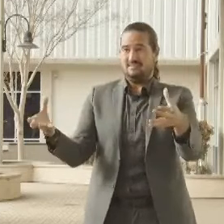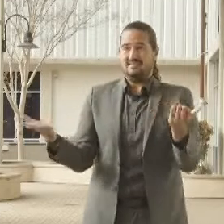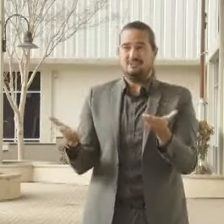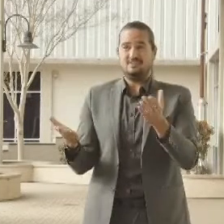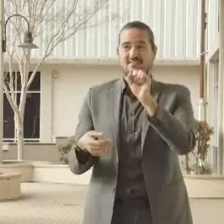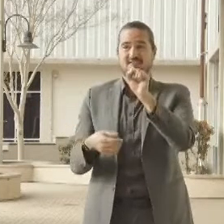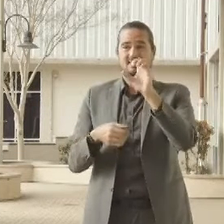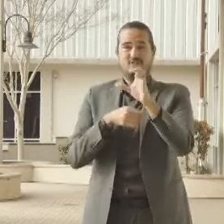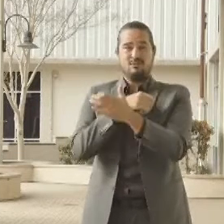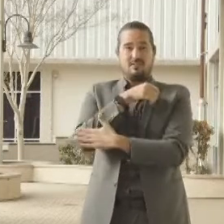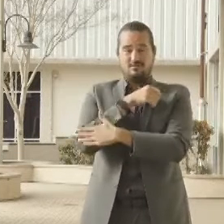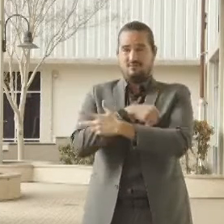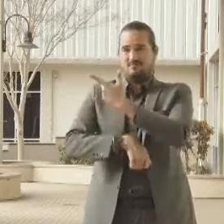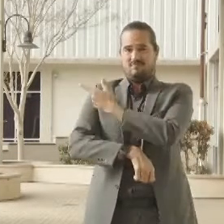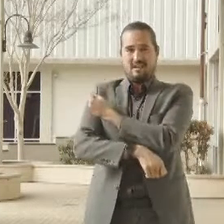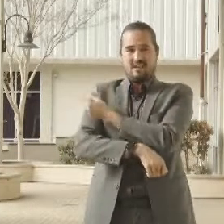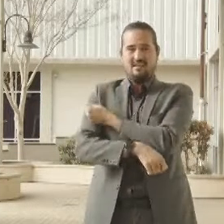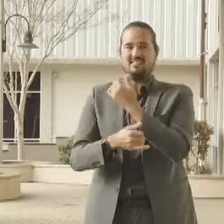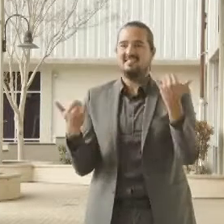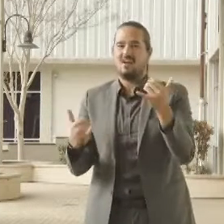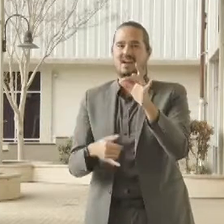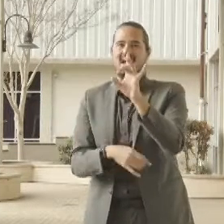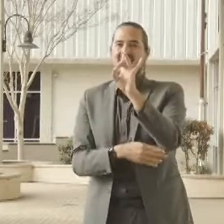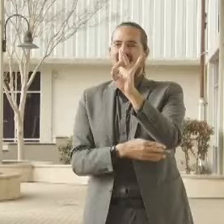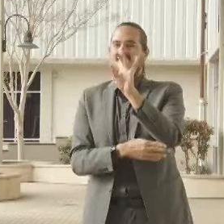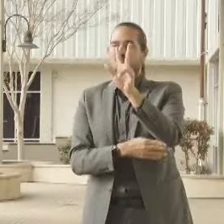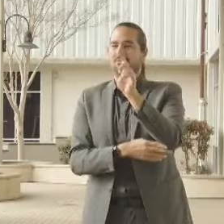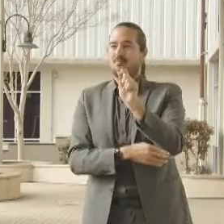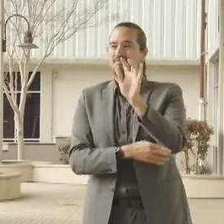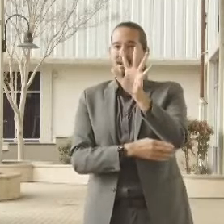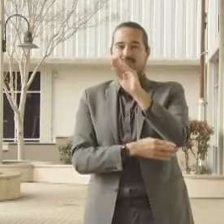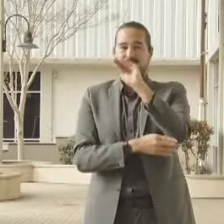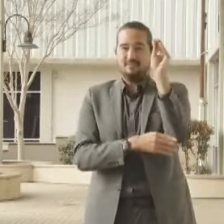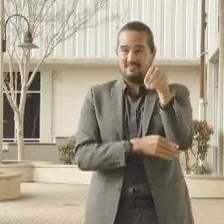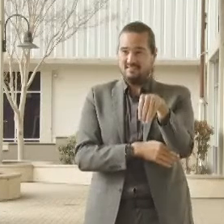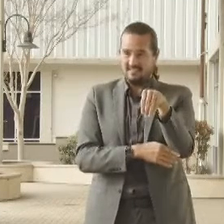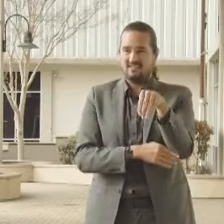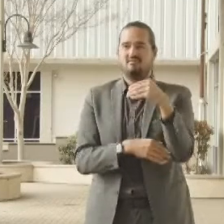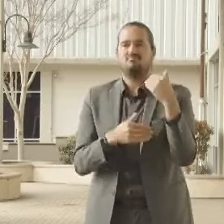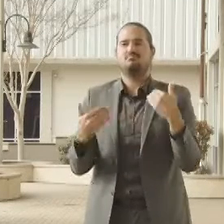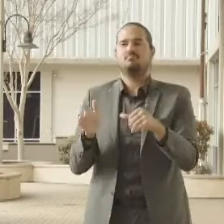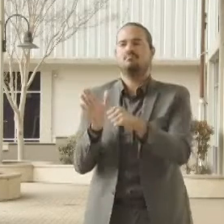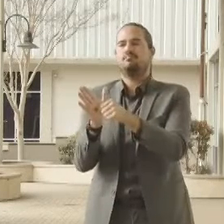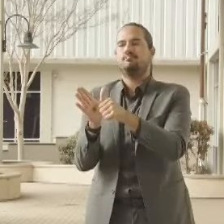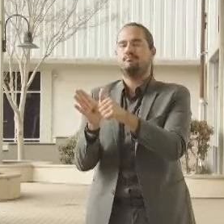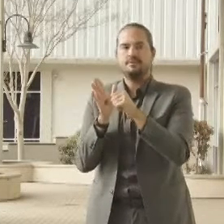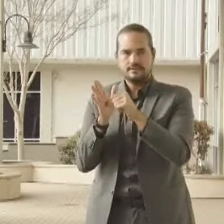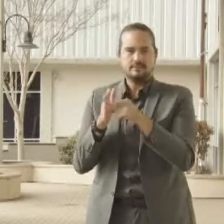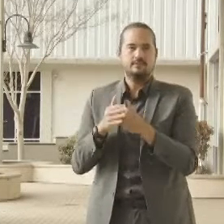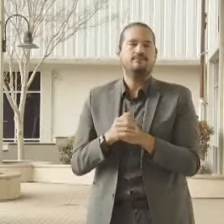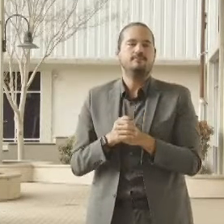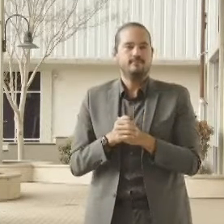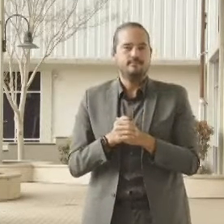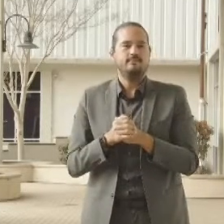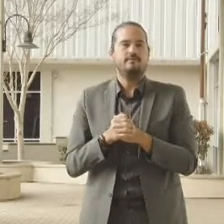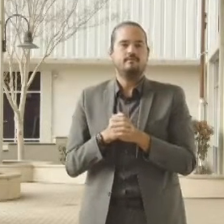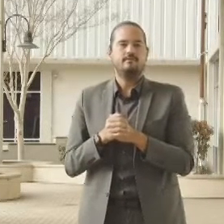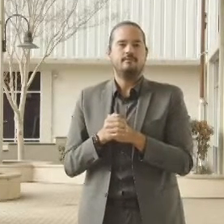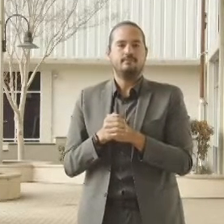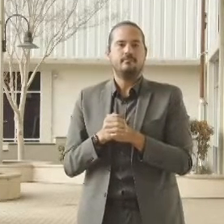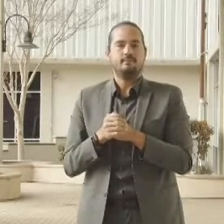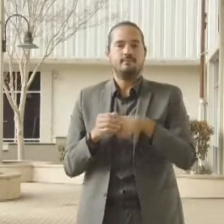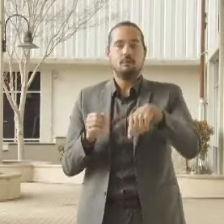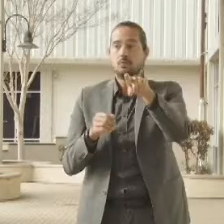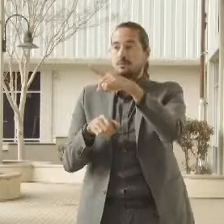everybody, 83.5%. Of those who are eligible, we're just under 90%